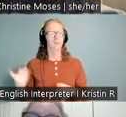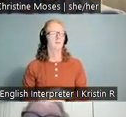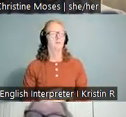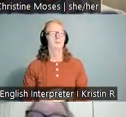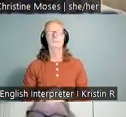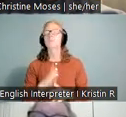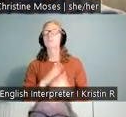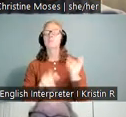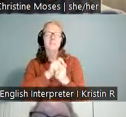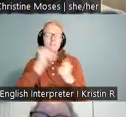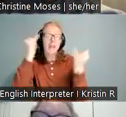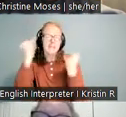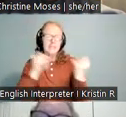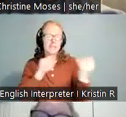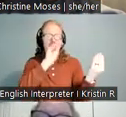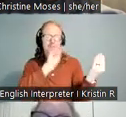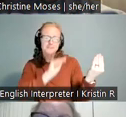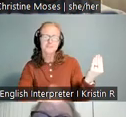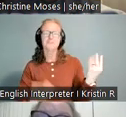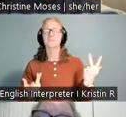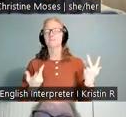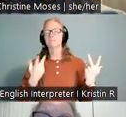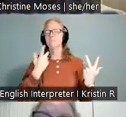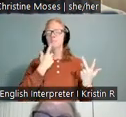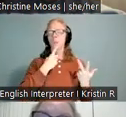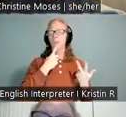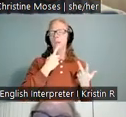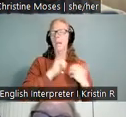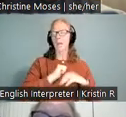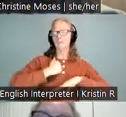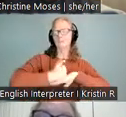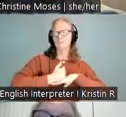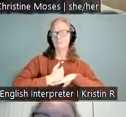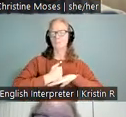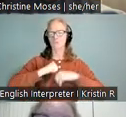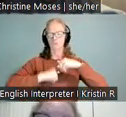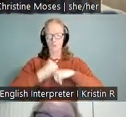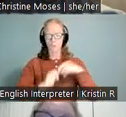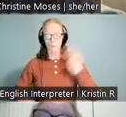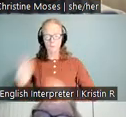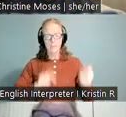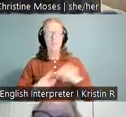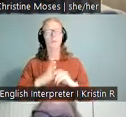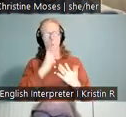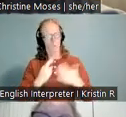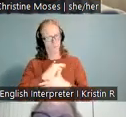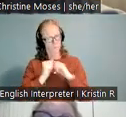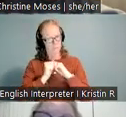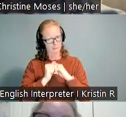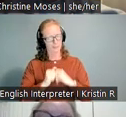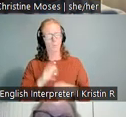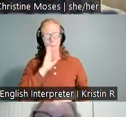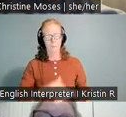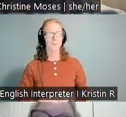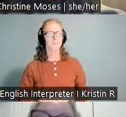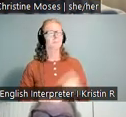some ideas about what could be our areas of agreement on structural oversight, which we will be reviewing tonight, and coming up with,